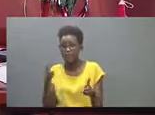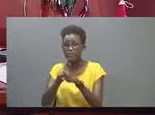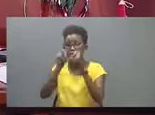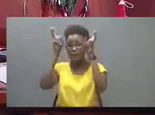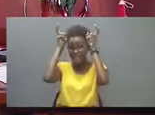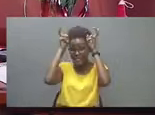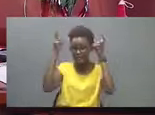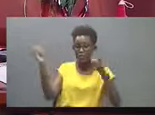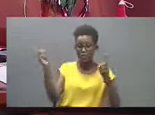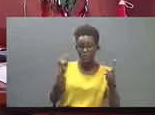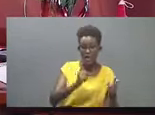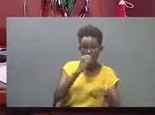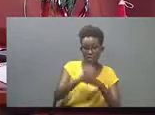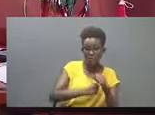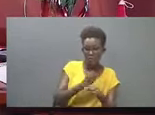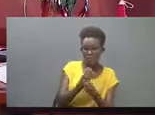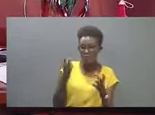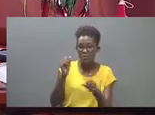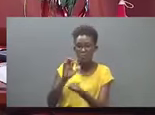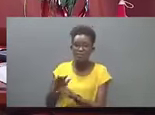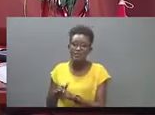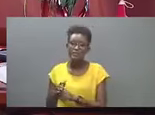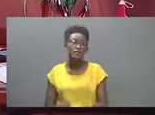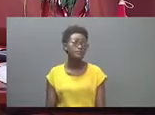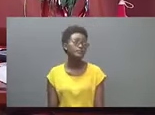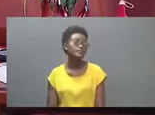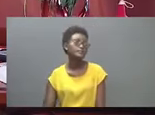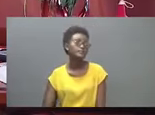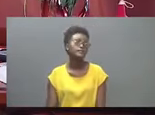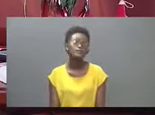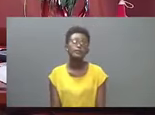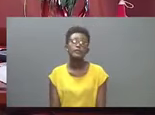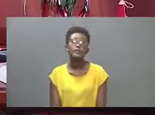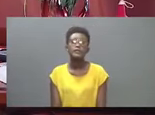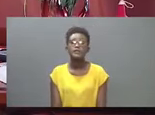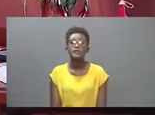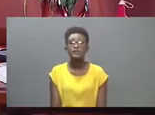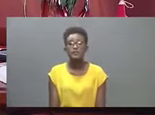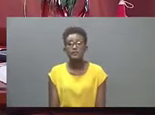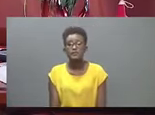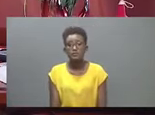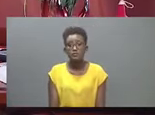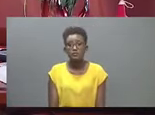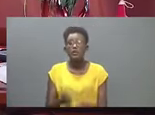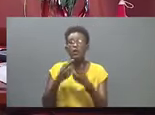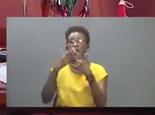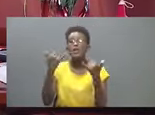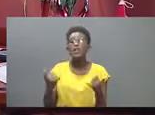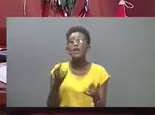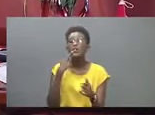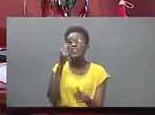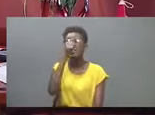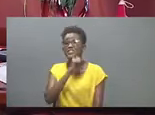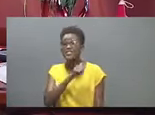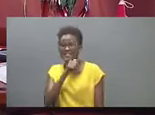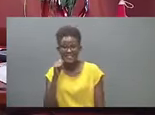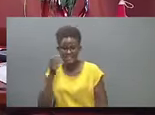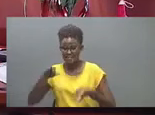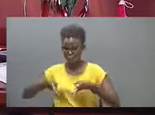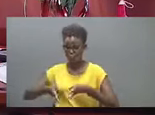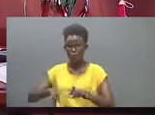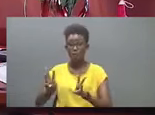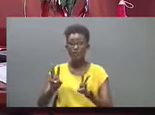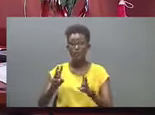for years within a year. Kubona abantu bikemura ibibazo byabatsikamiye imyaka myinshi bakemura mwaka. The secret is the strategy that we